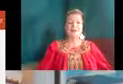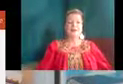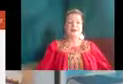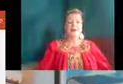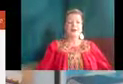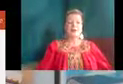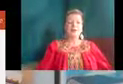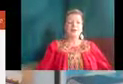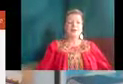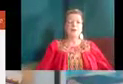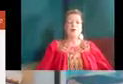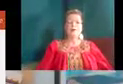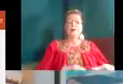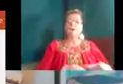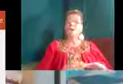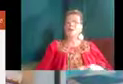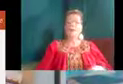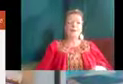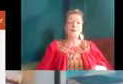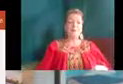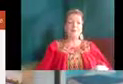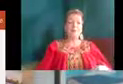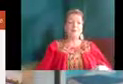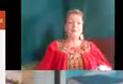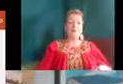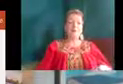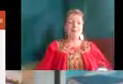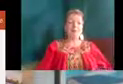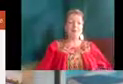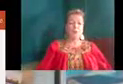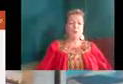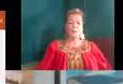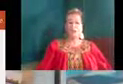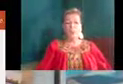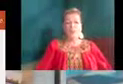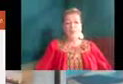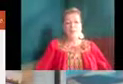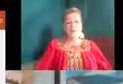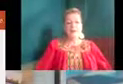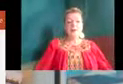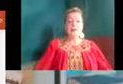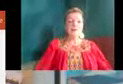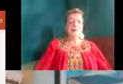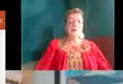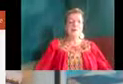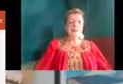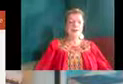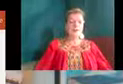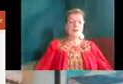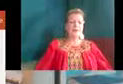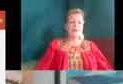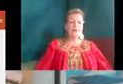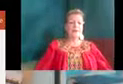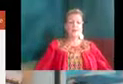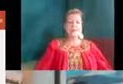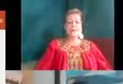when you call for help what does that mean in today's world well it means something very